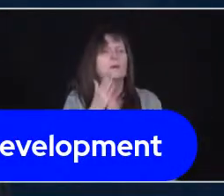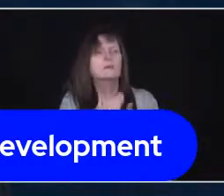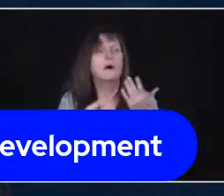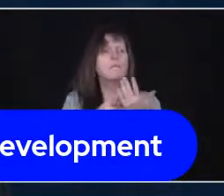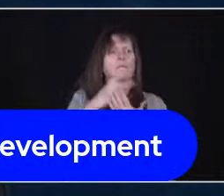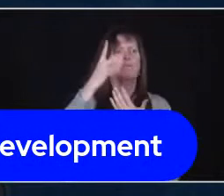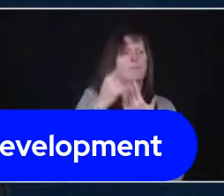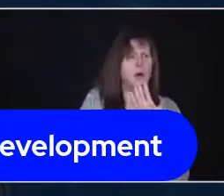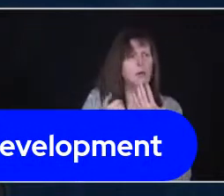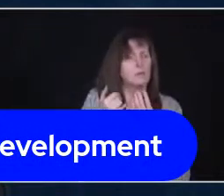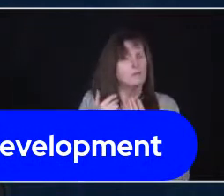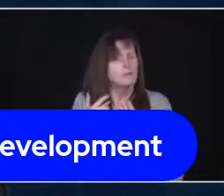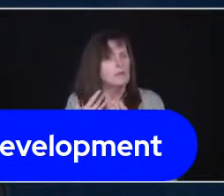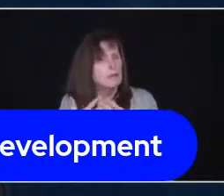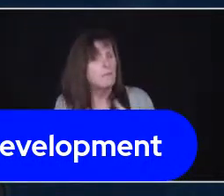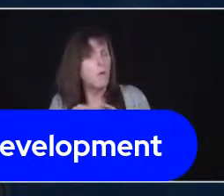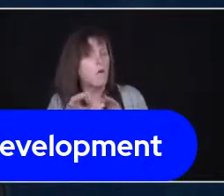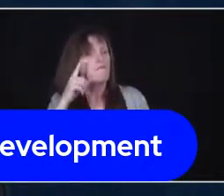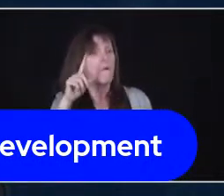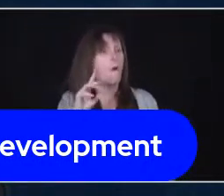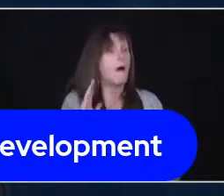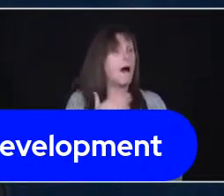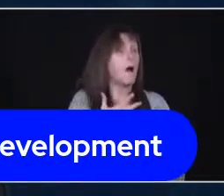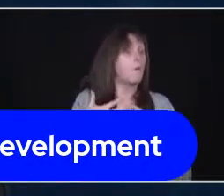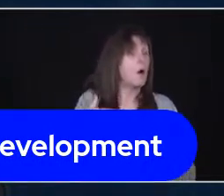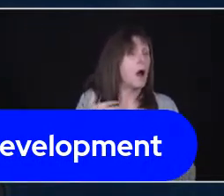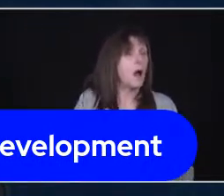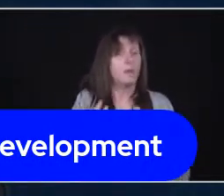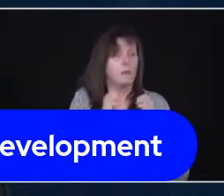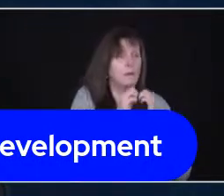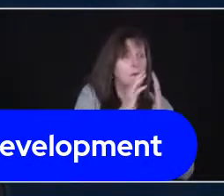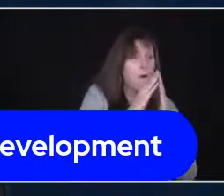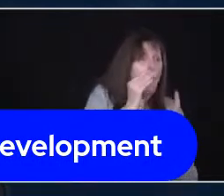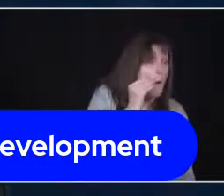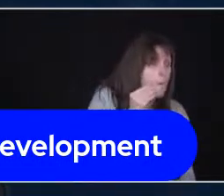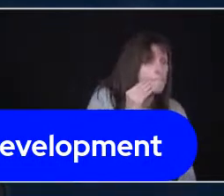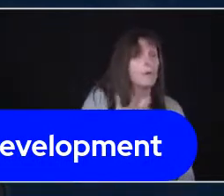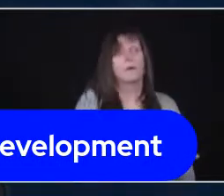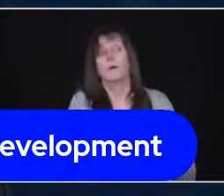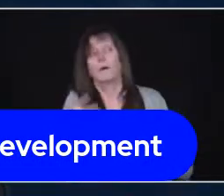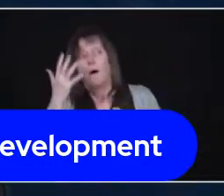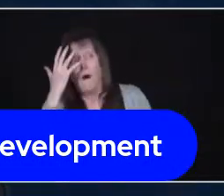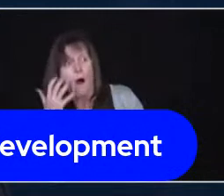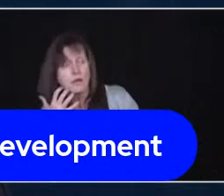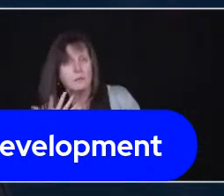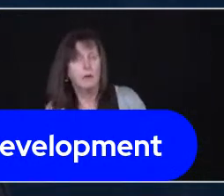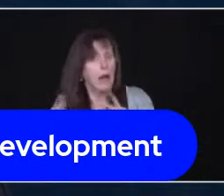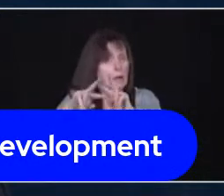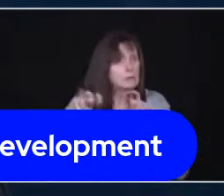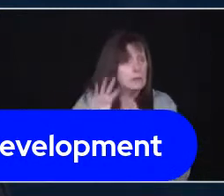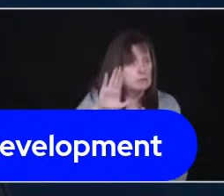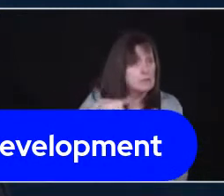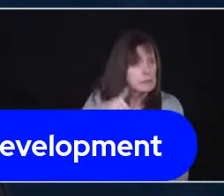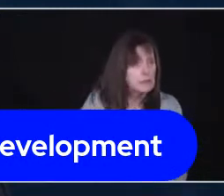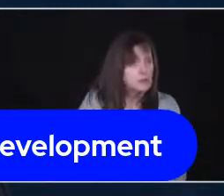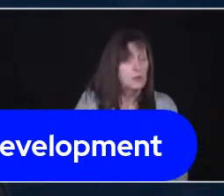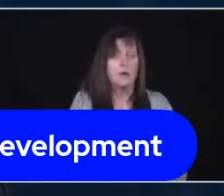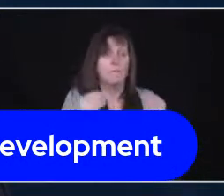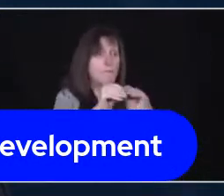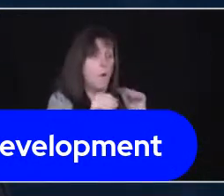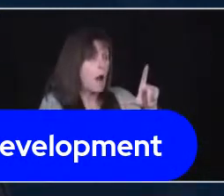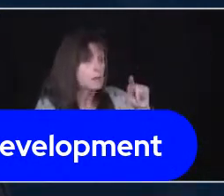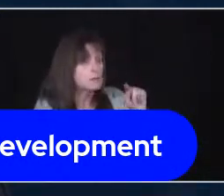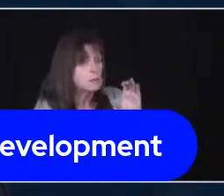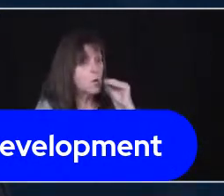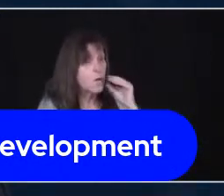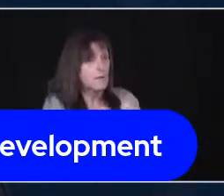our homes, our hospitals, assessment centers, and long-term care homes, and we need to ensure those on these sites are